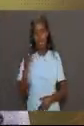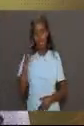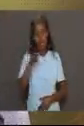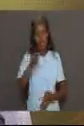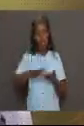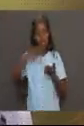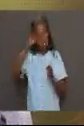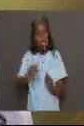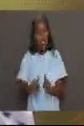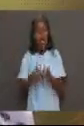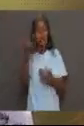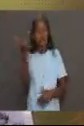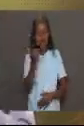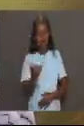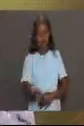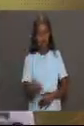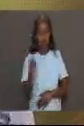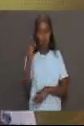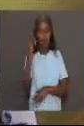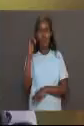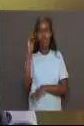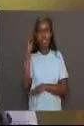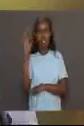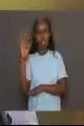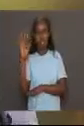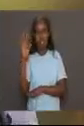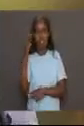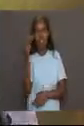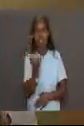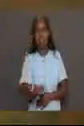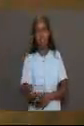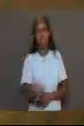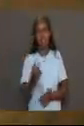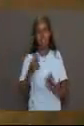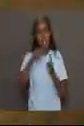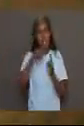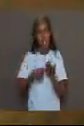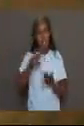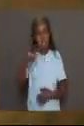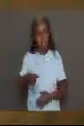and you will learn how to draw tree diagrams.